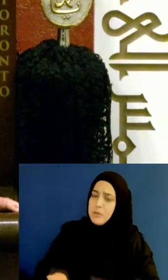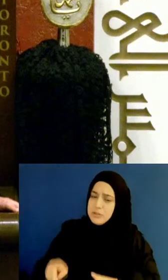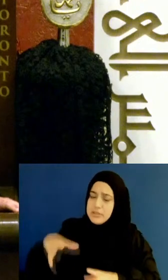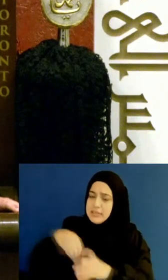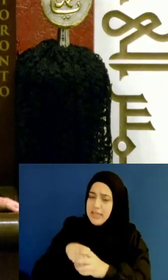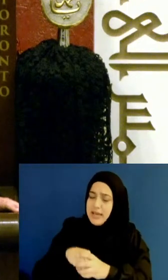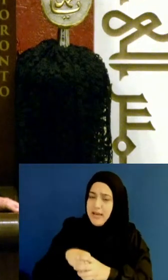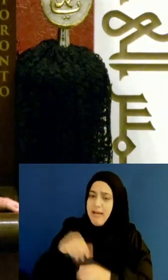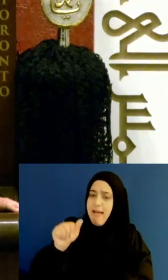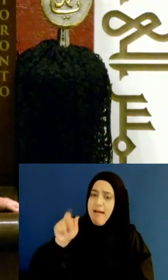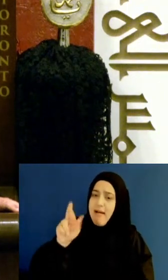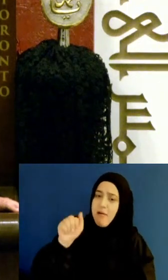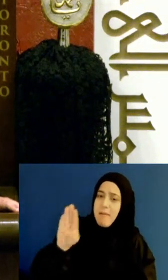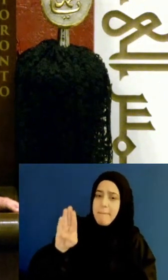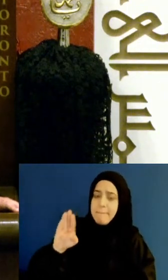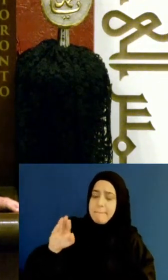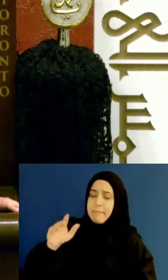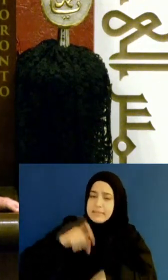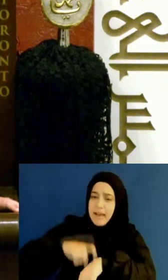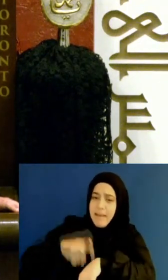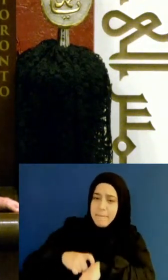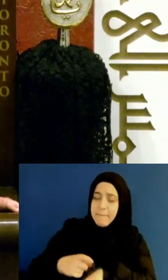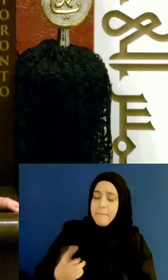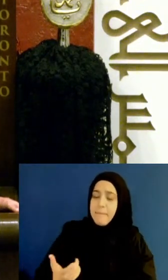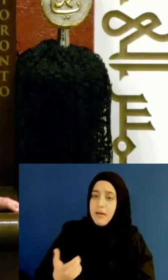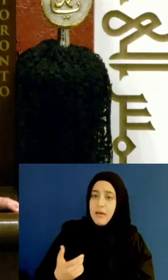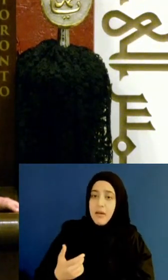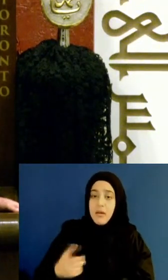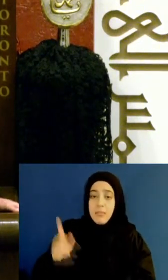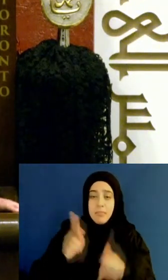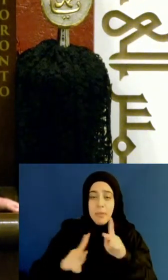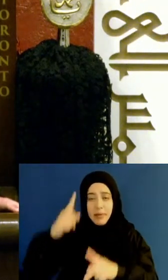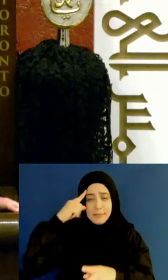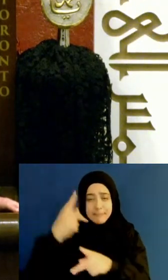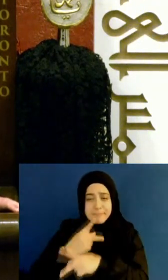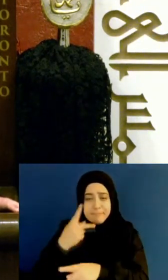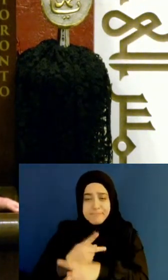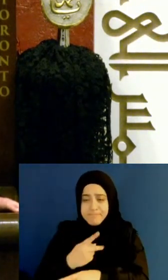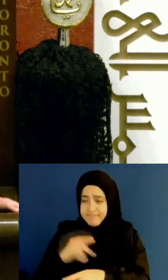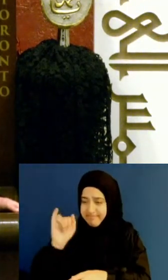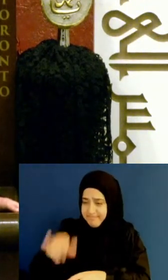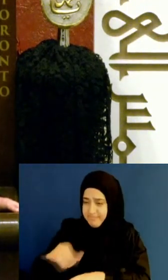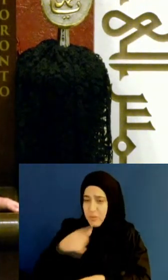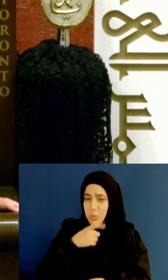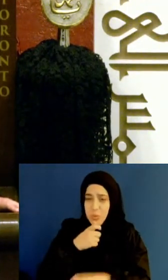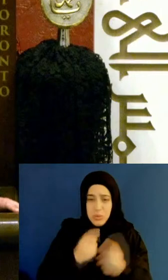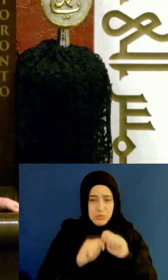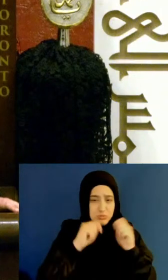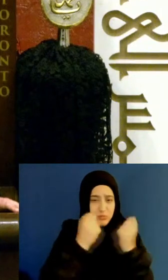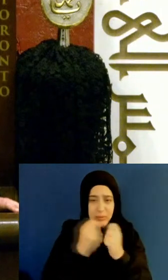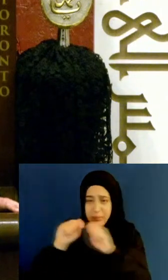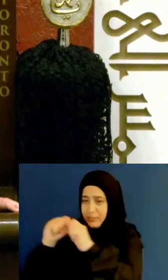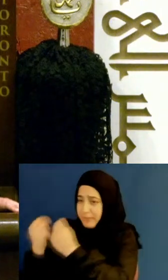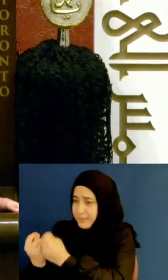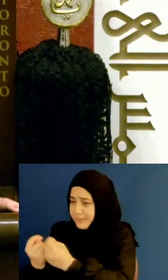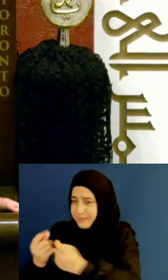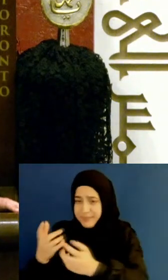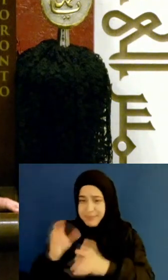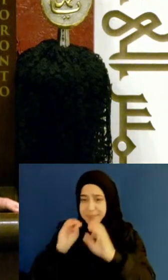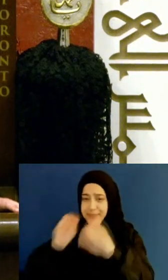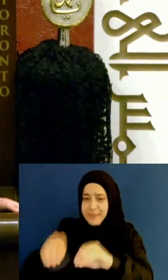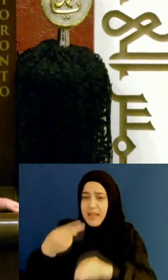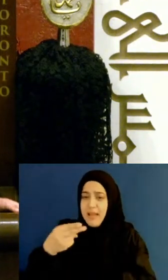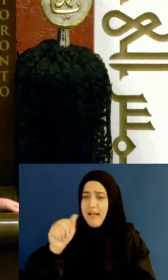al-Aswad was displaced and they didn't know which tribe should put the Hajar al-Aswad back, and a civil war was about to break out between